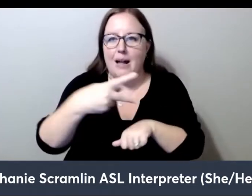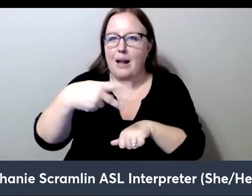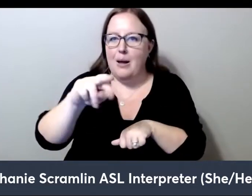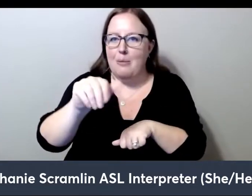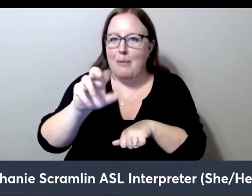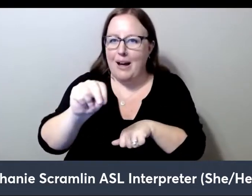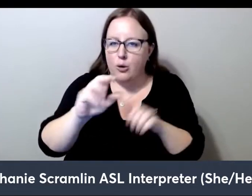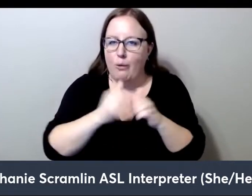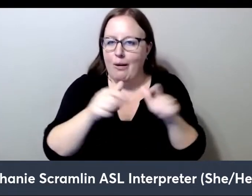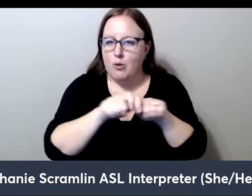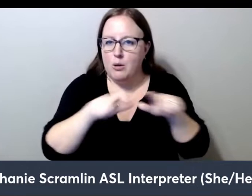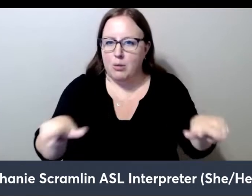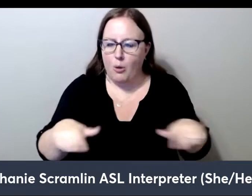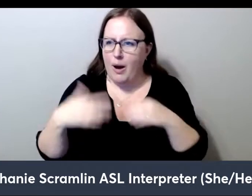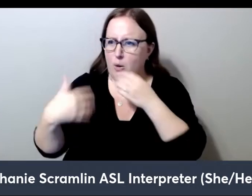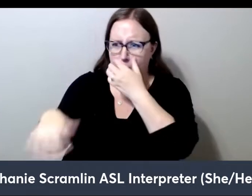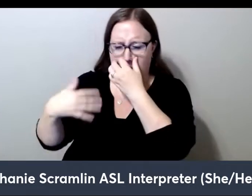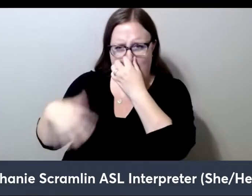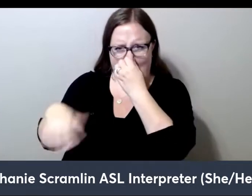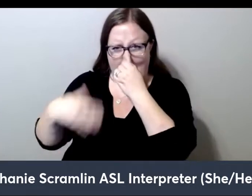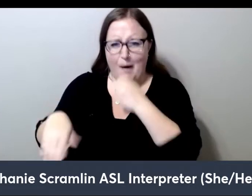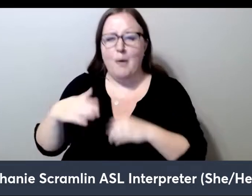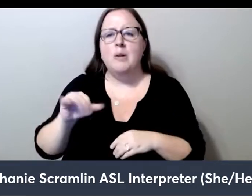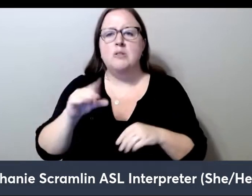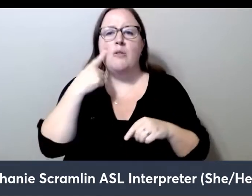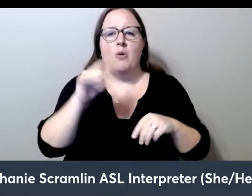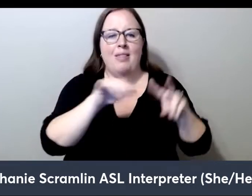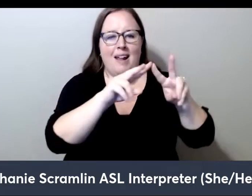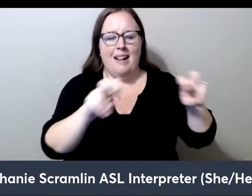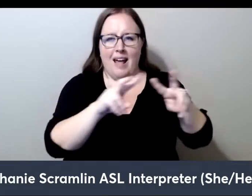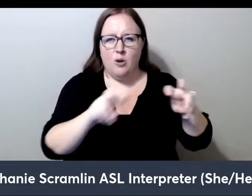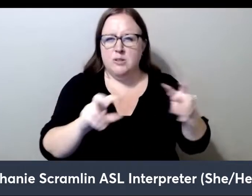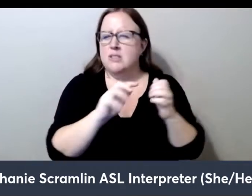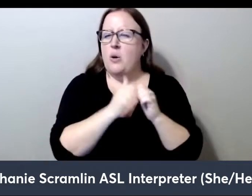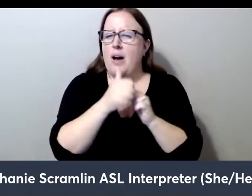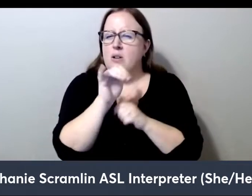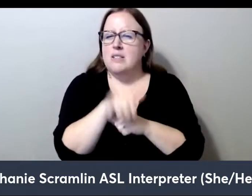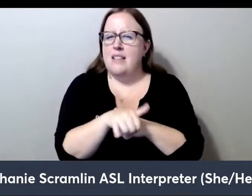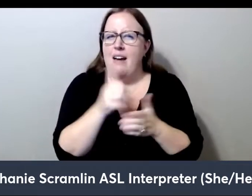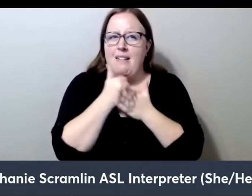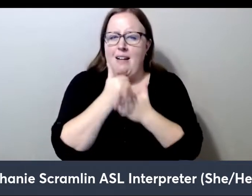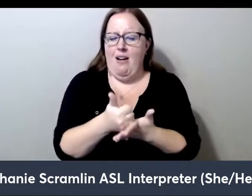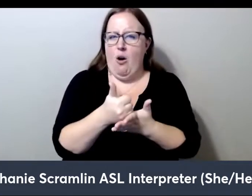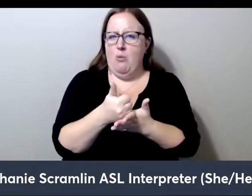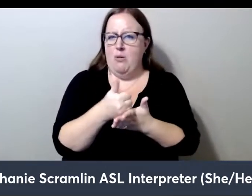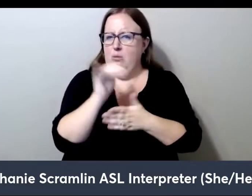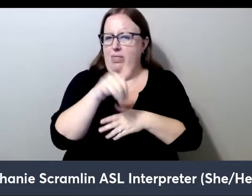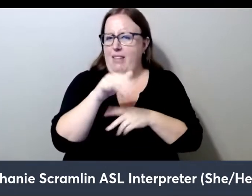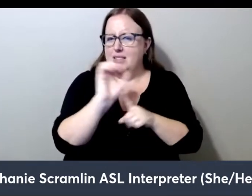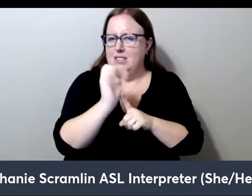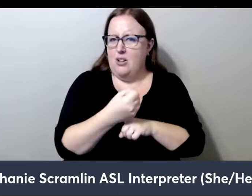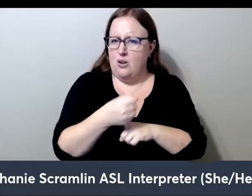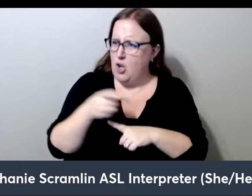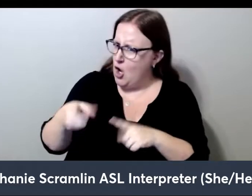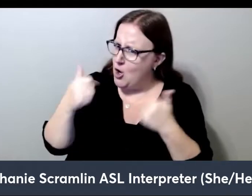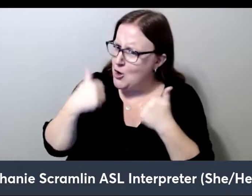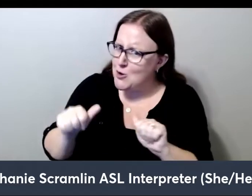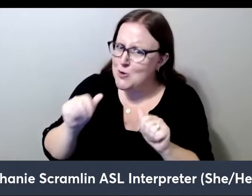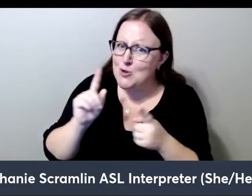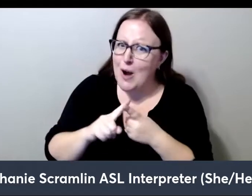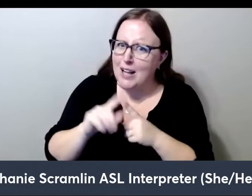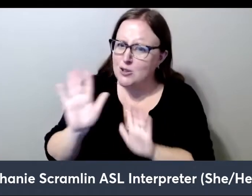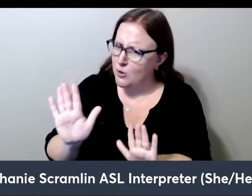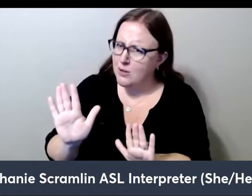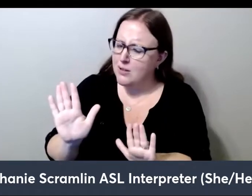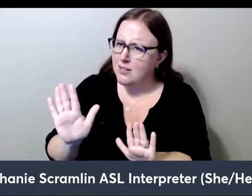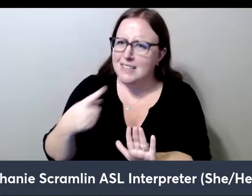this particular component to do the data analysis. So how does this help with that type of scenario? Are you trying to